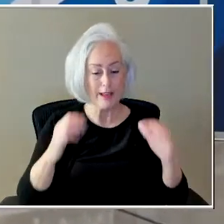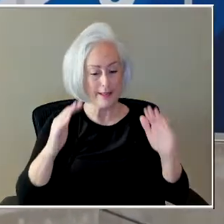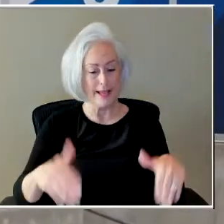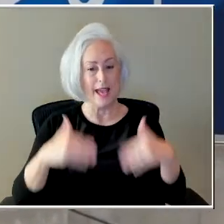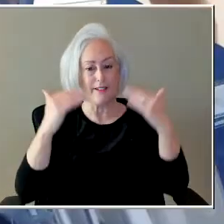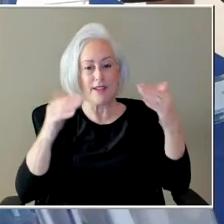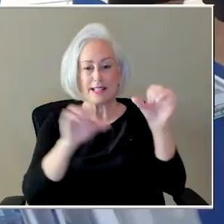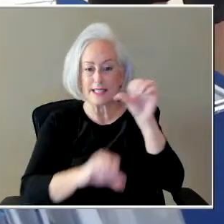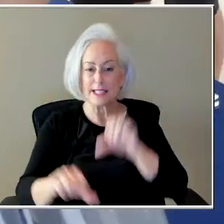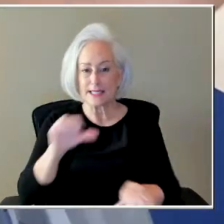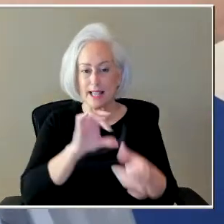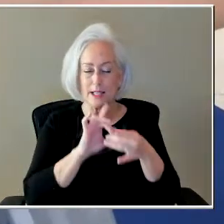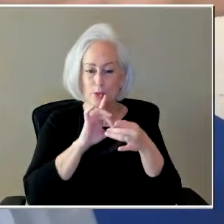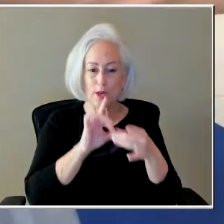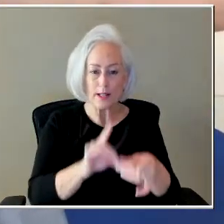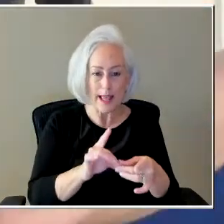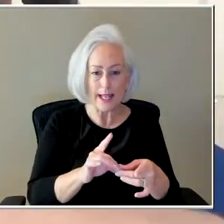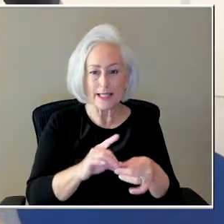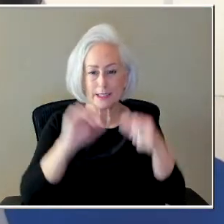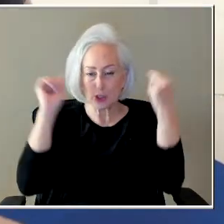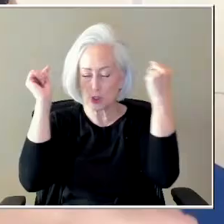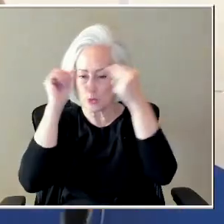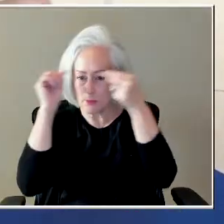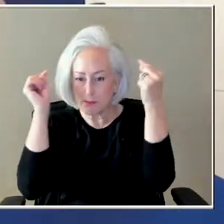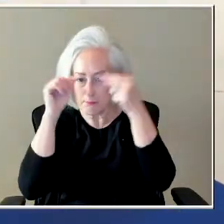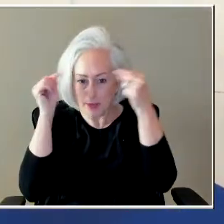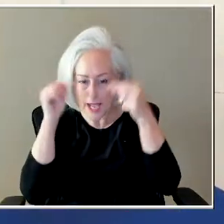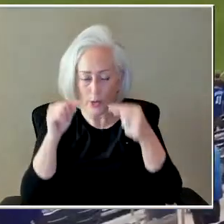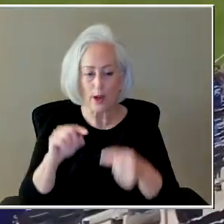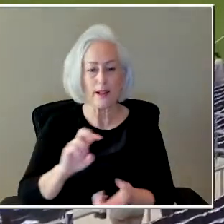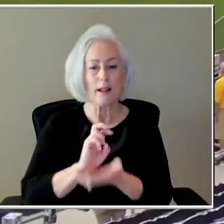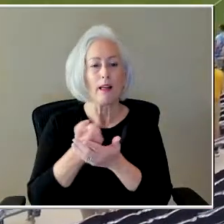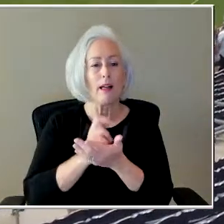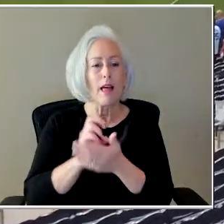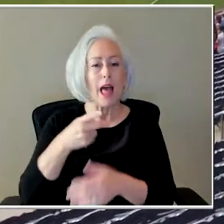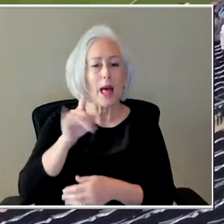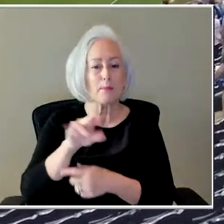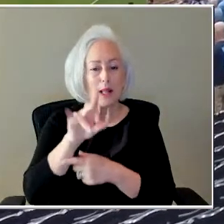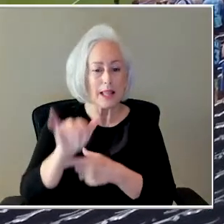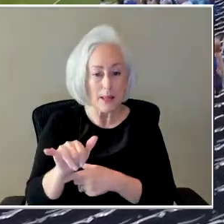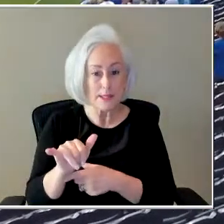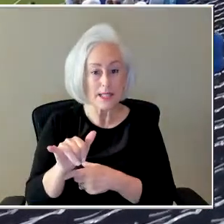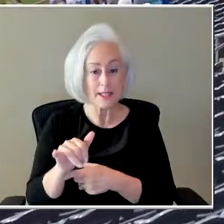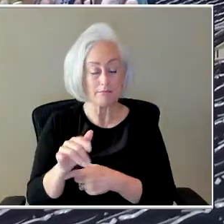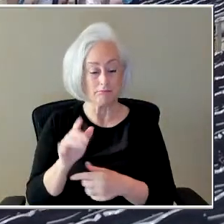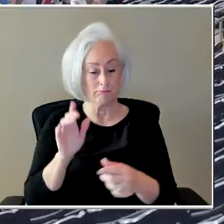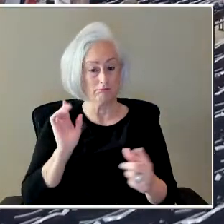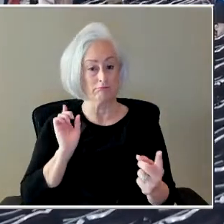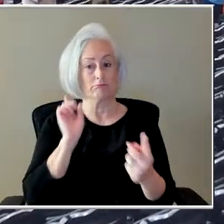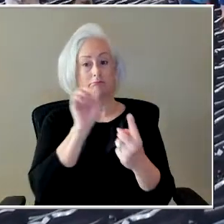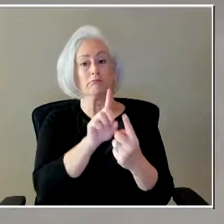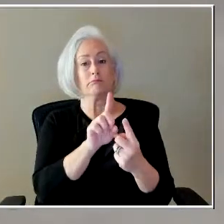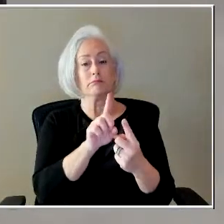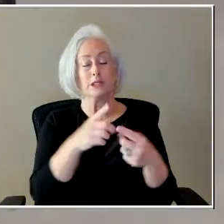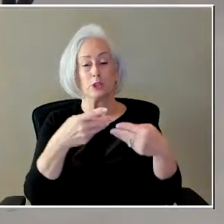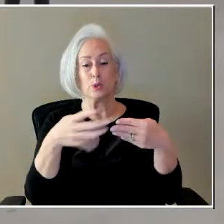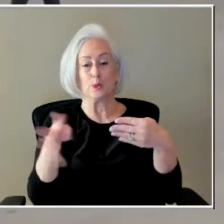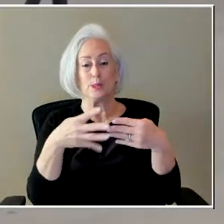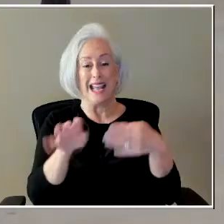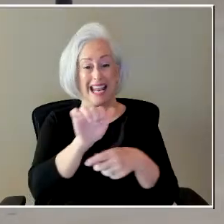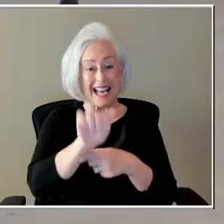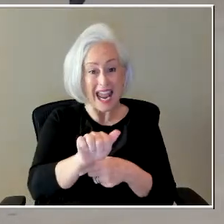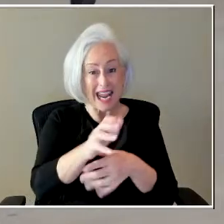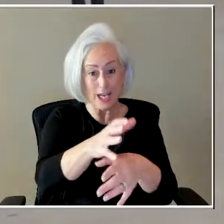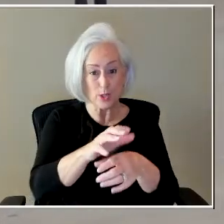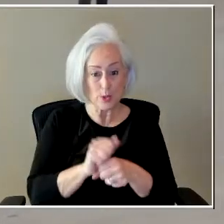to migraine and more. Stop by Gate A before the game to grab some free Royals swag, visit our photo booth, and